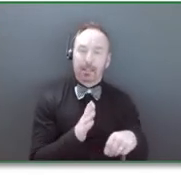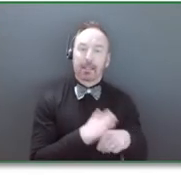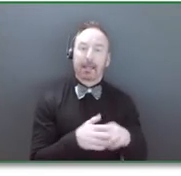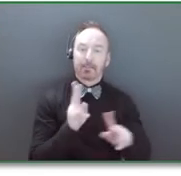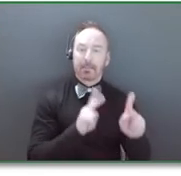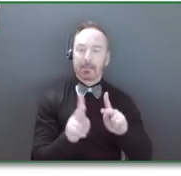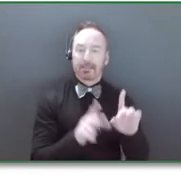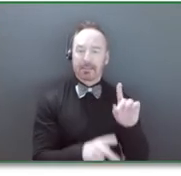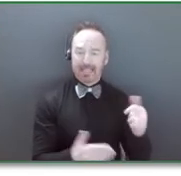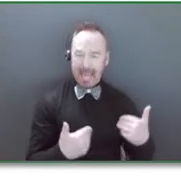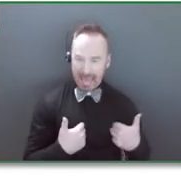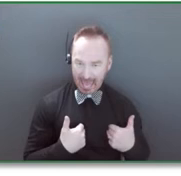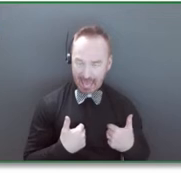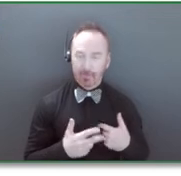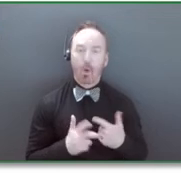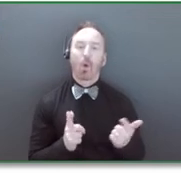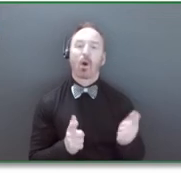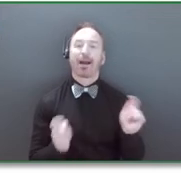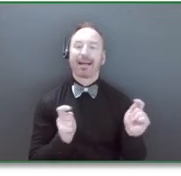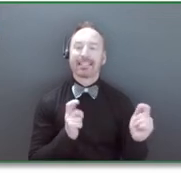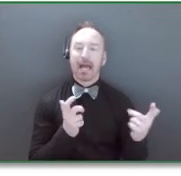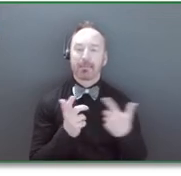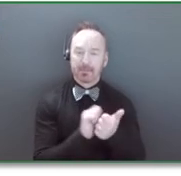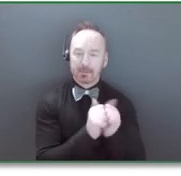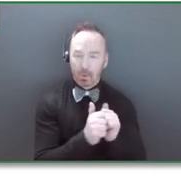organisations. Next slide, please.